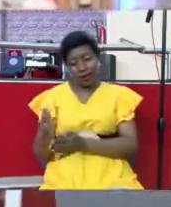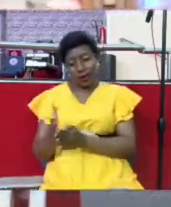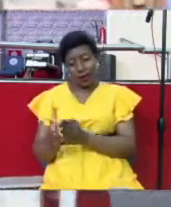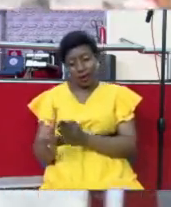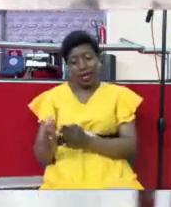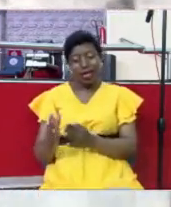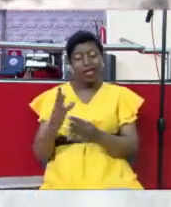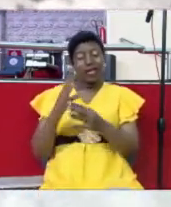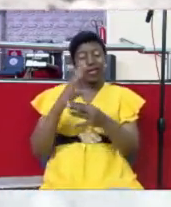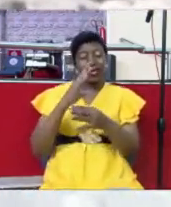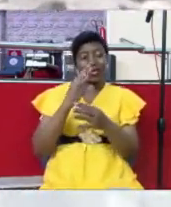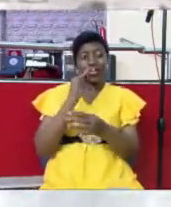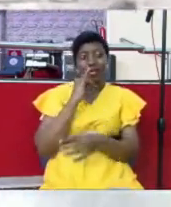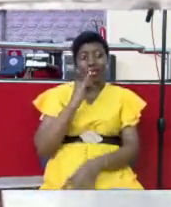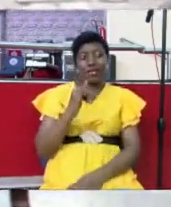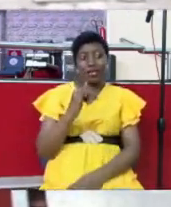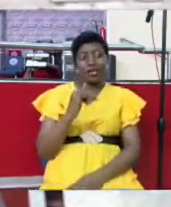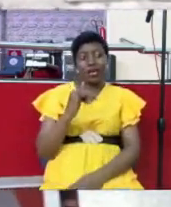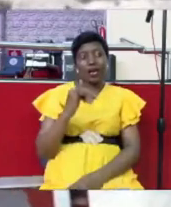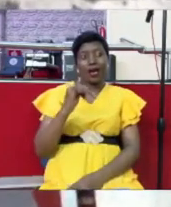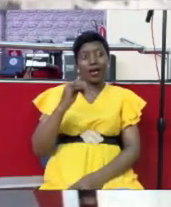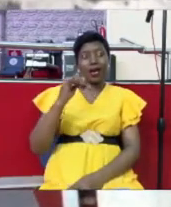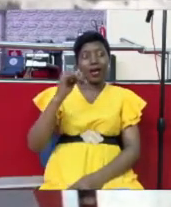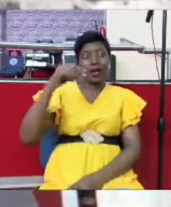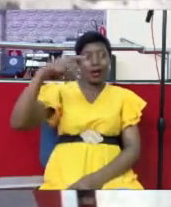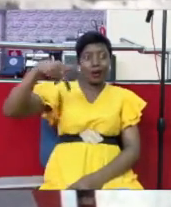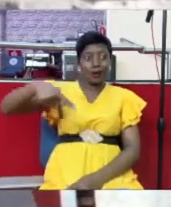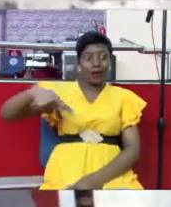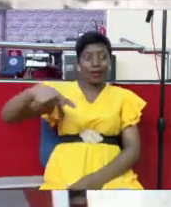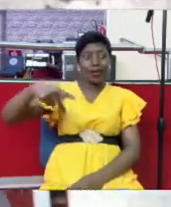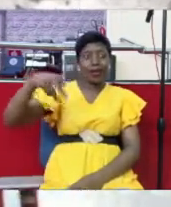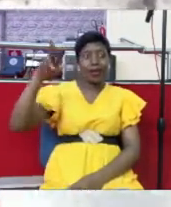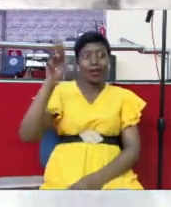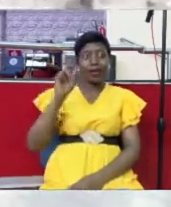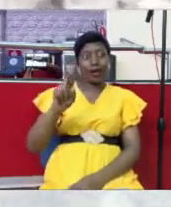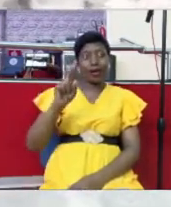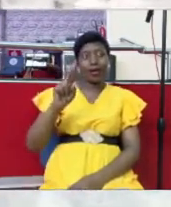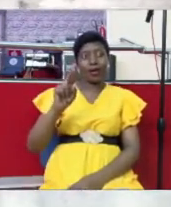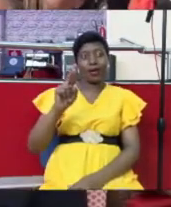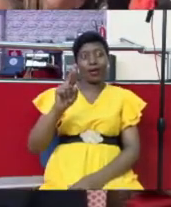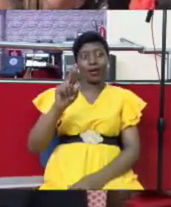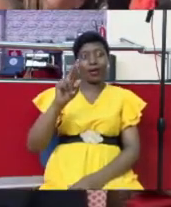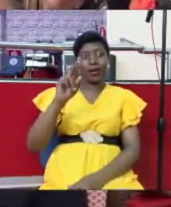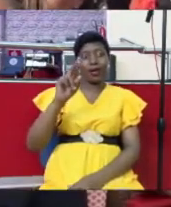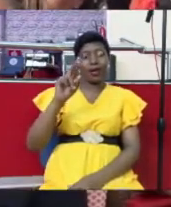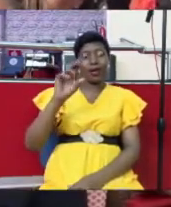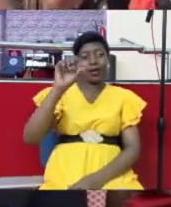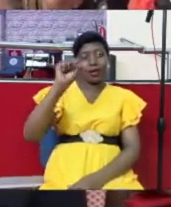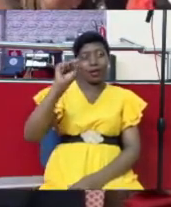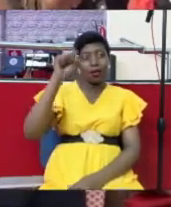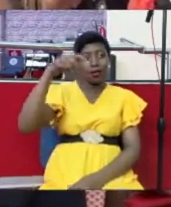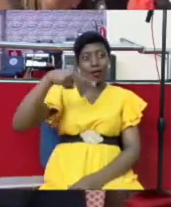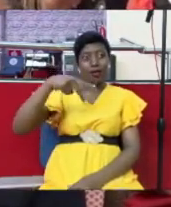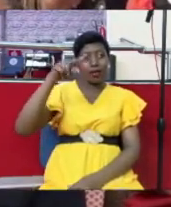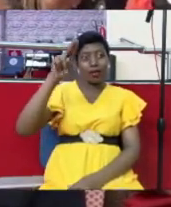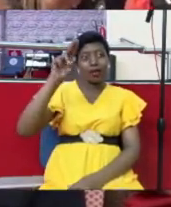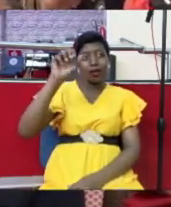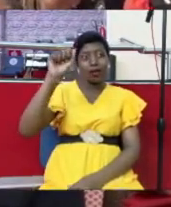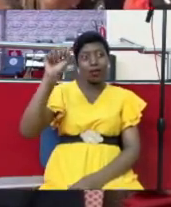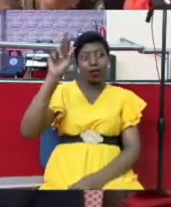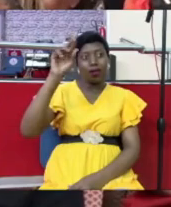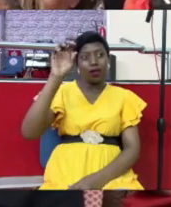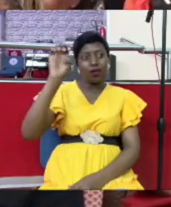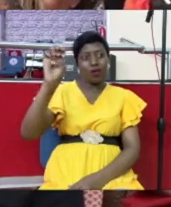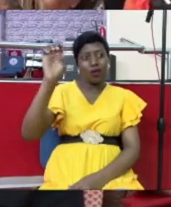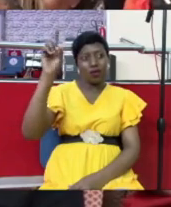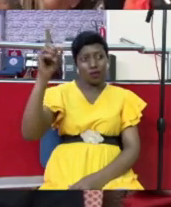pi r. Pi r what? Now, it is pi r squared. Pi na r na ziko